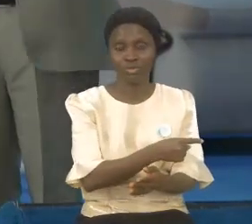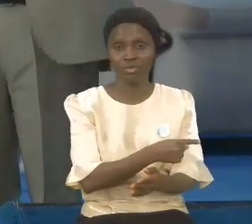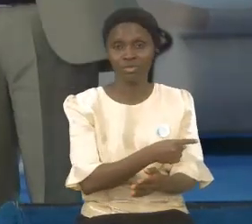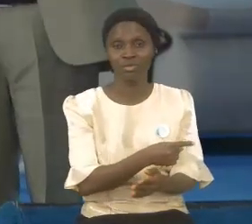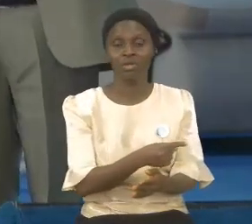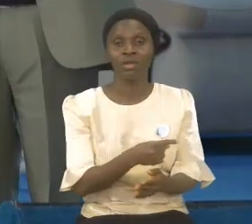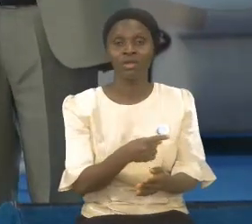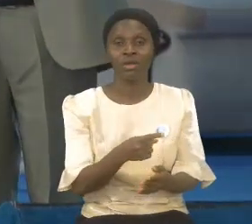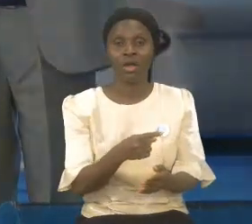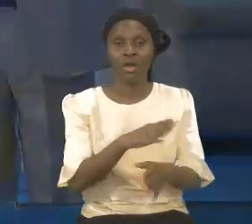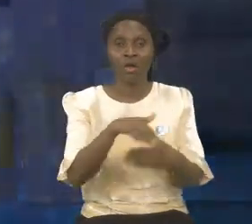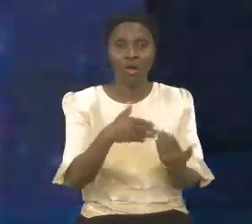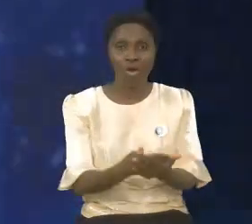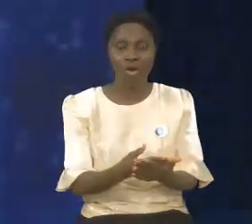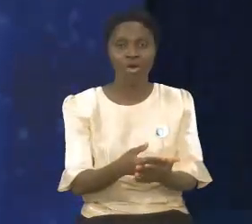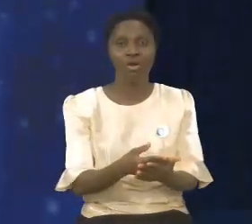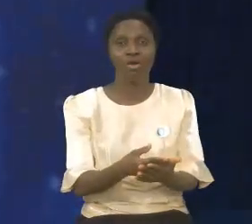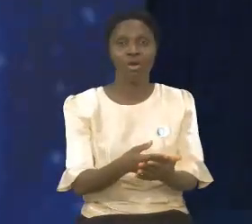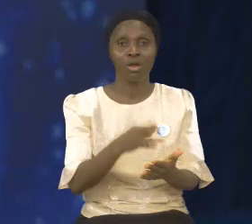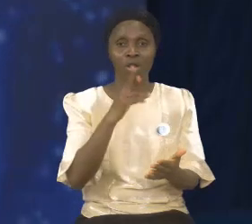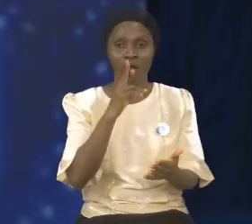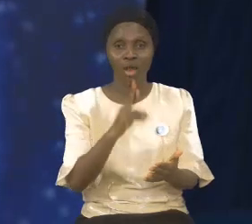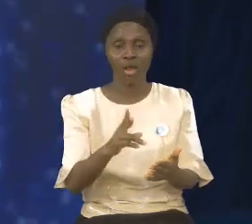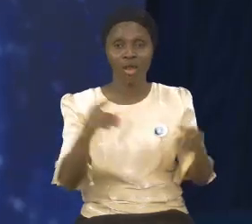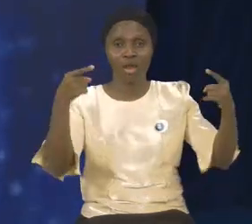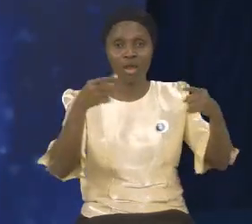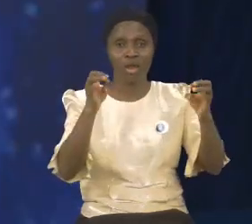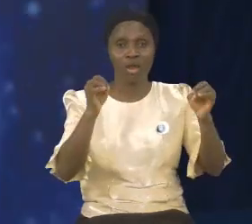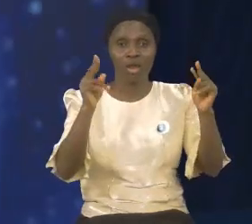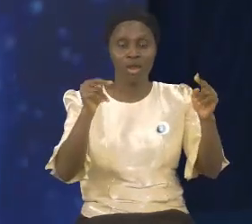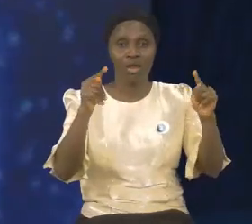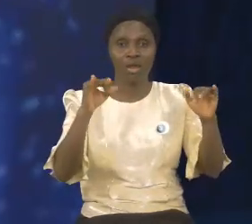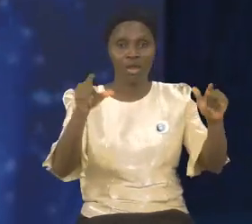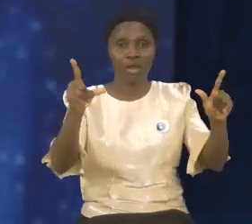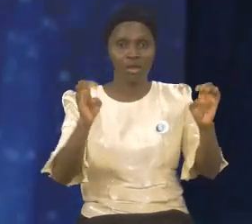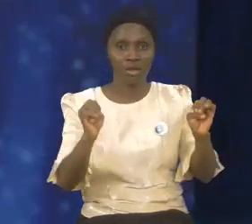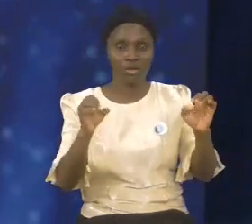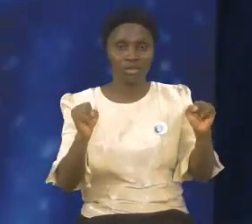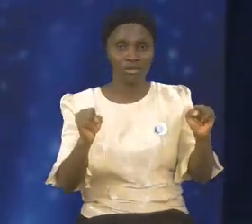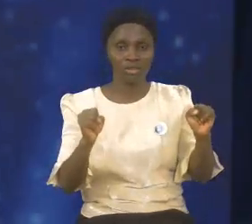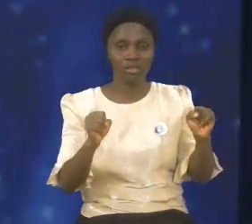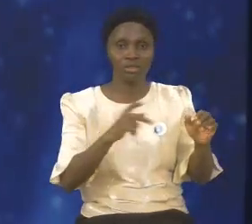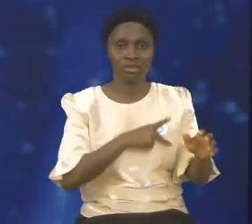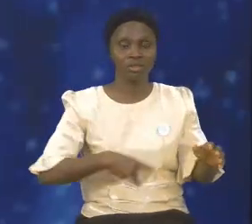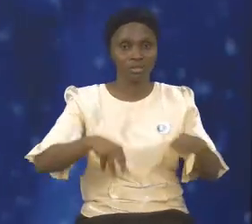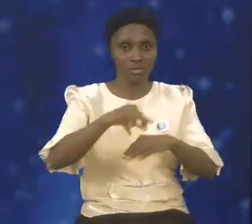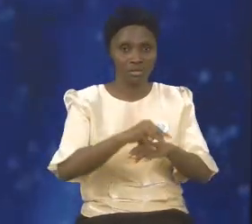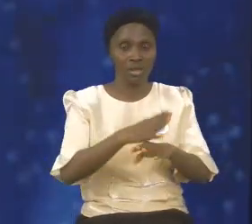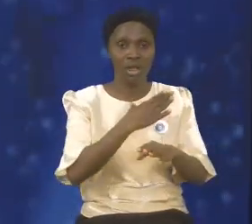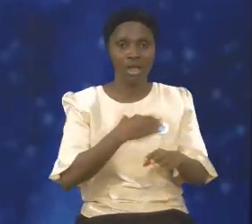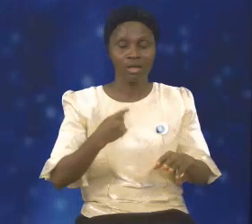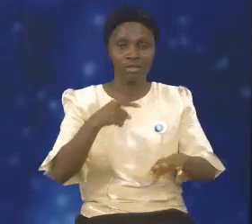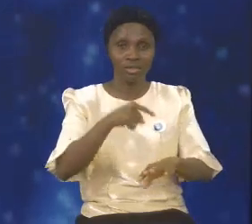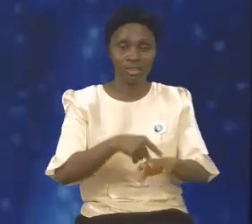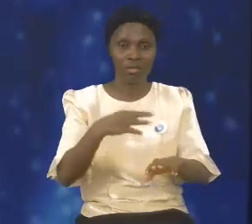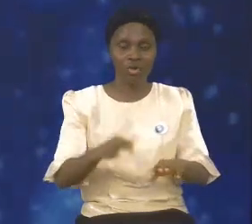Roman, they are all Gentile empires. And the times of Gentile rule will